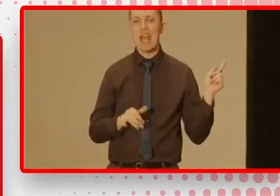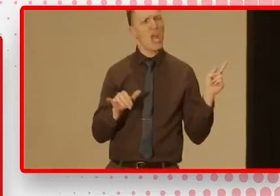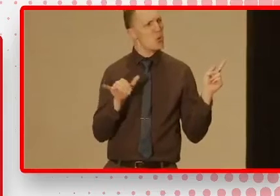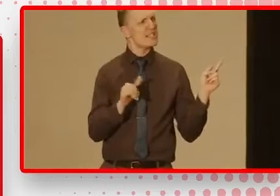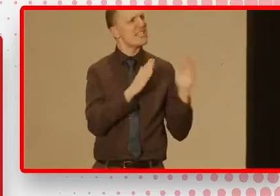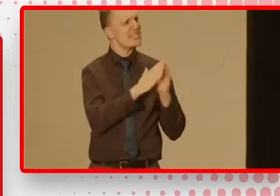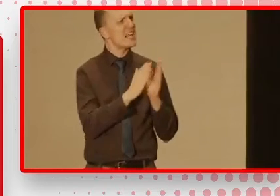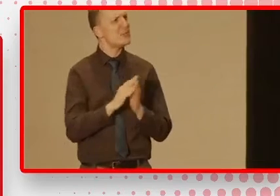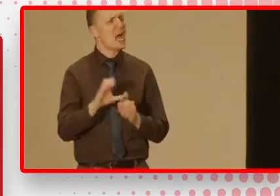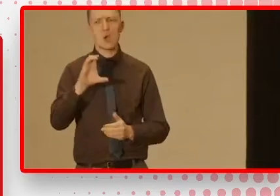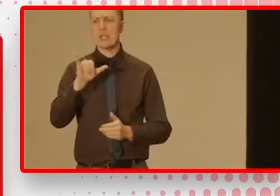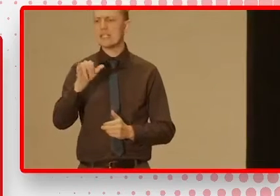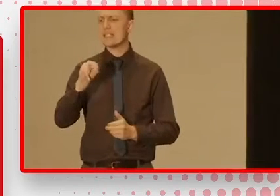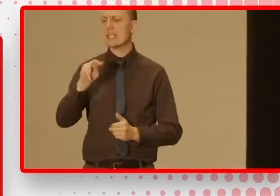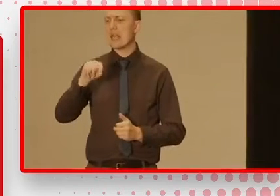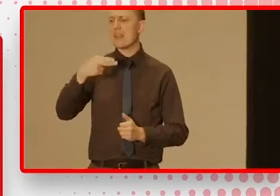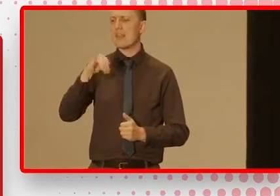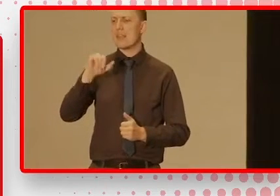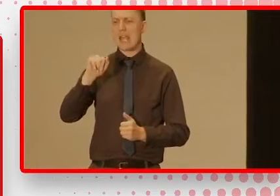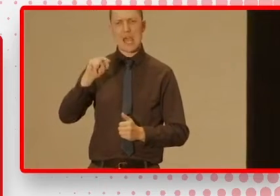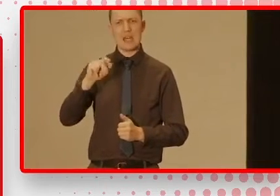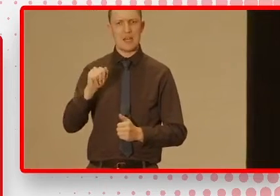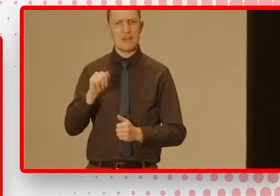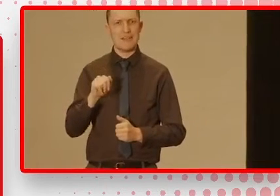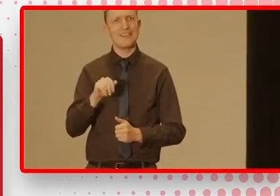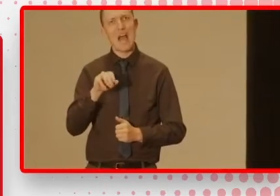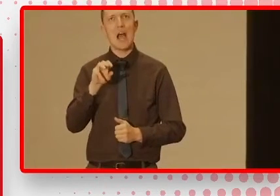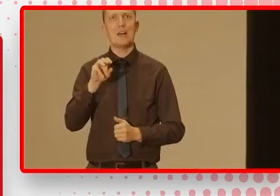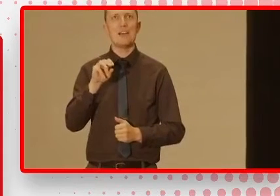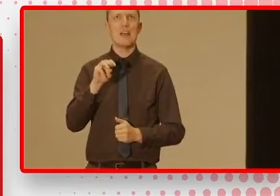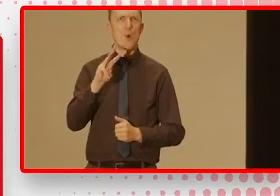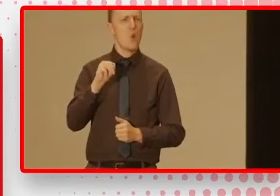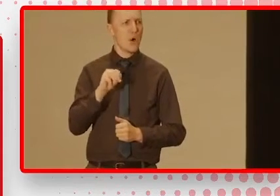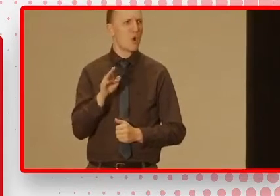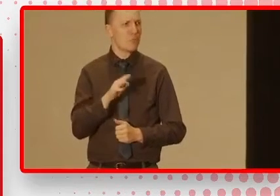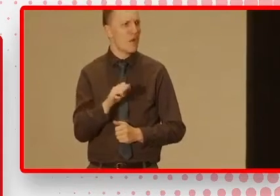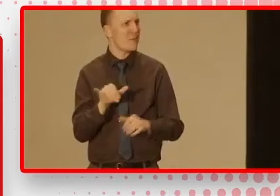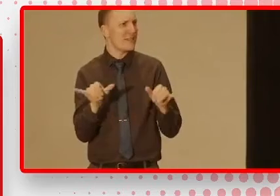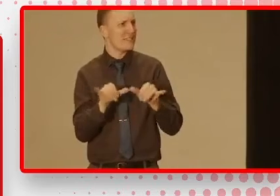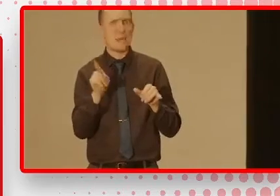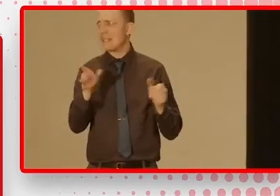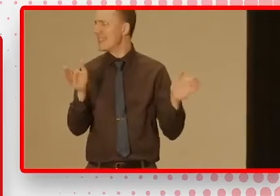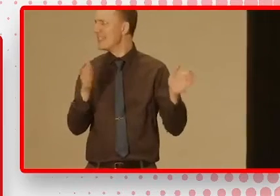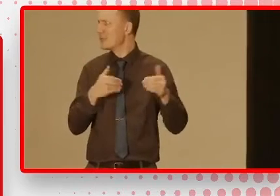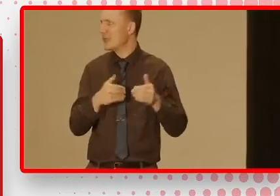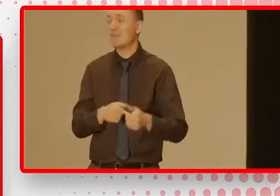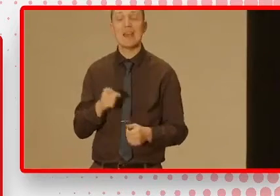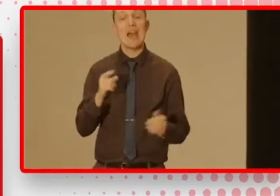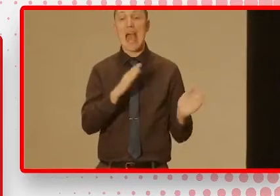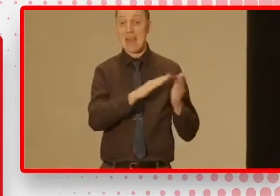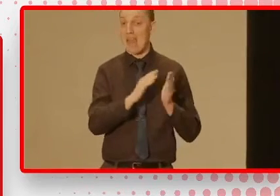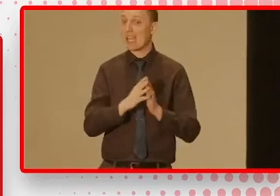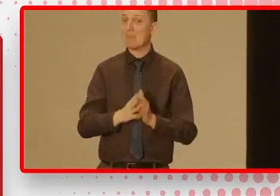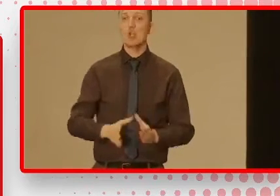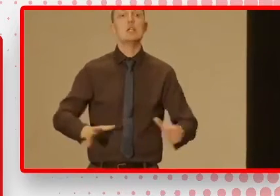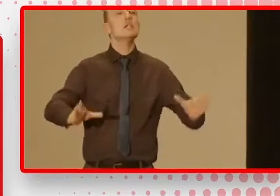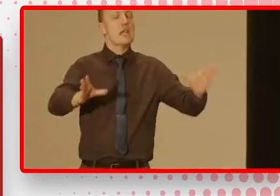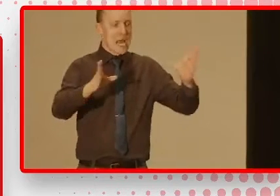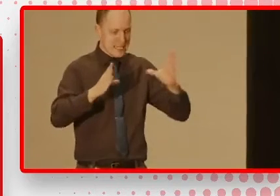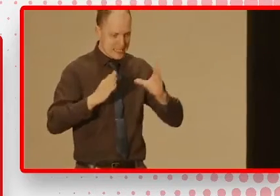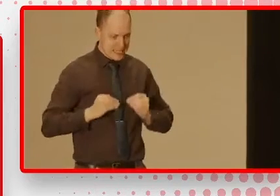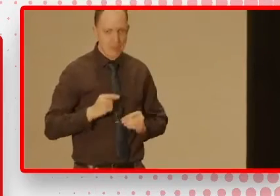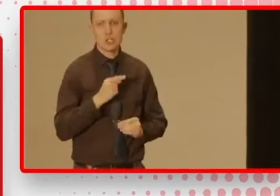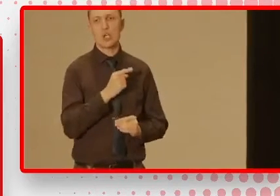really. And the community embraced her. They saw her every day, or not every day, 2 days a week when she was